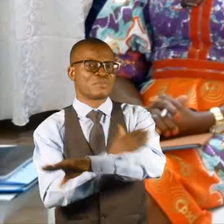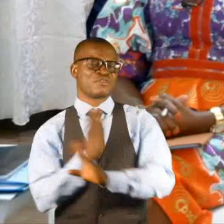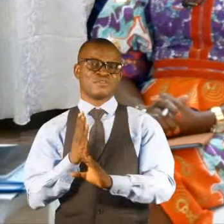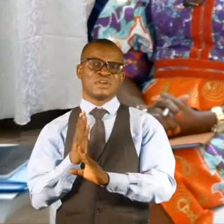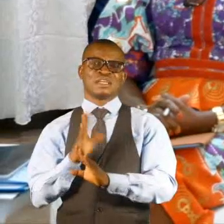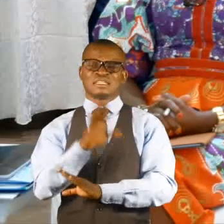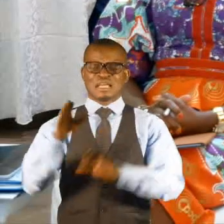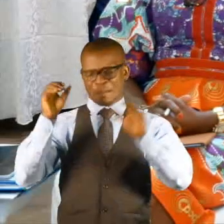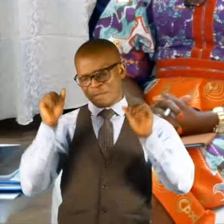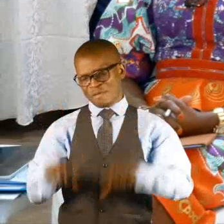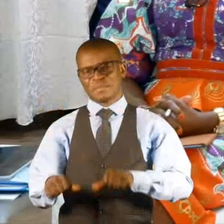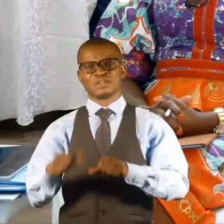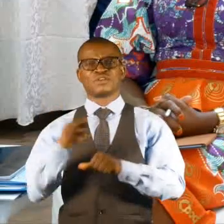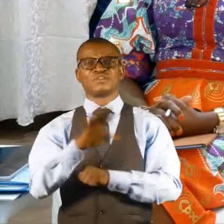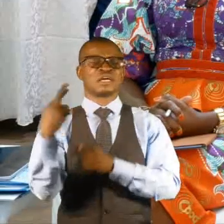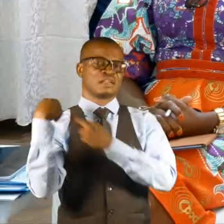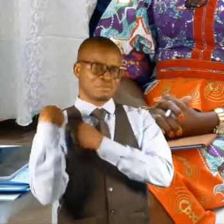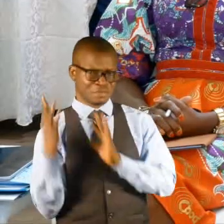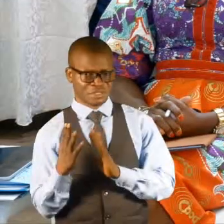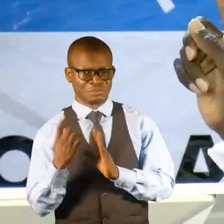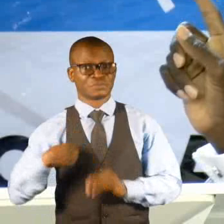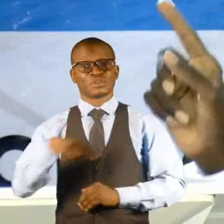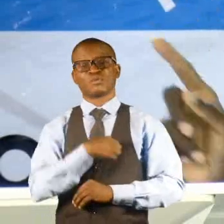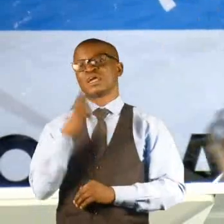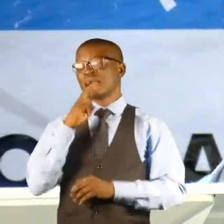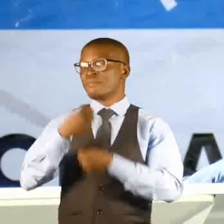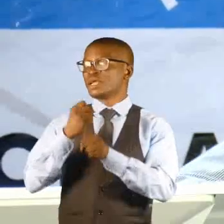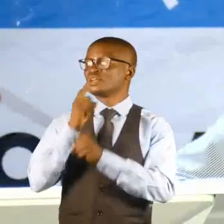improve in the performance of their mandate.